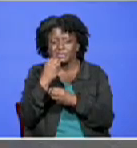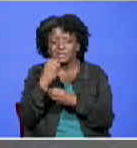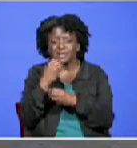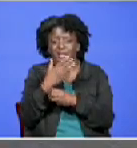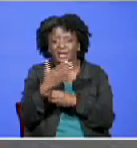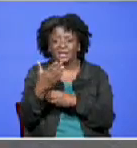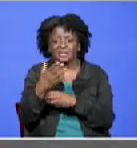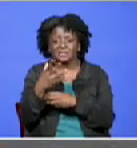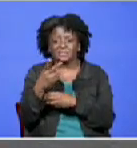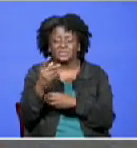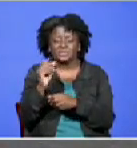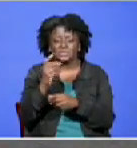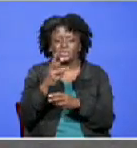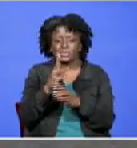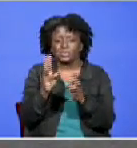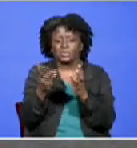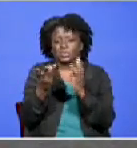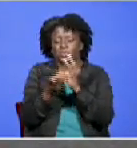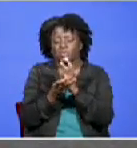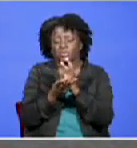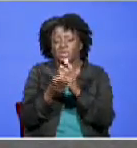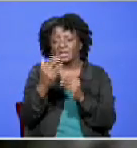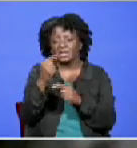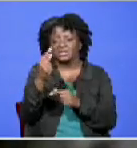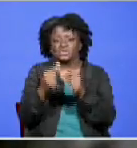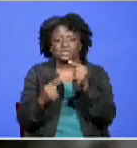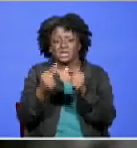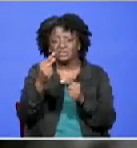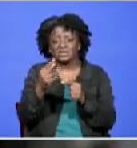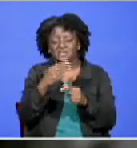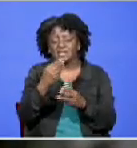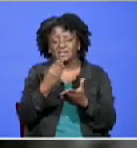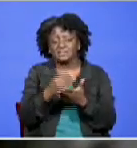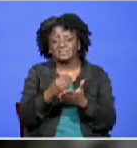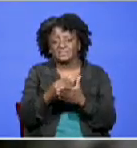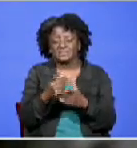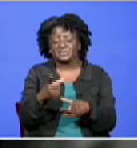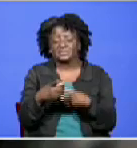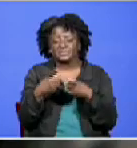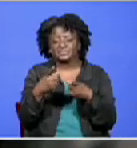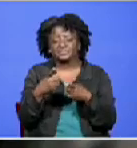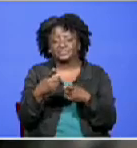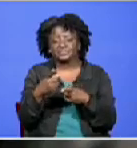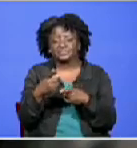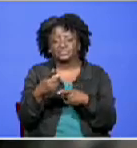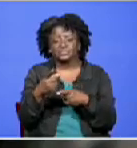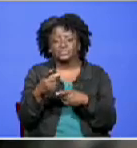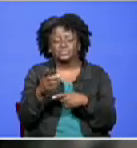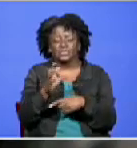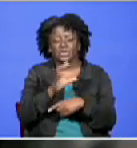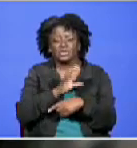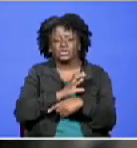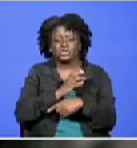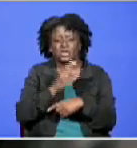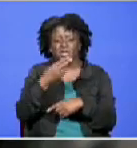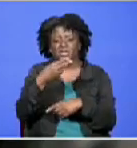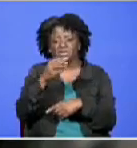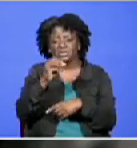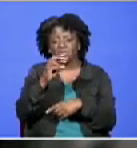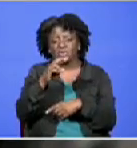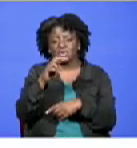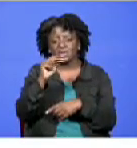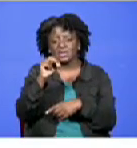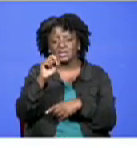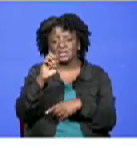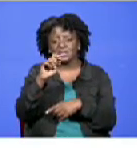generators, along with monetary donations. Charlotte Hornets owner and 6-time NBA champ Michael Jordan pledging $1